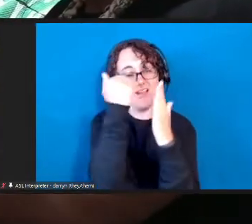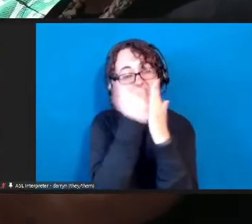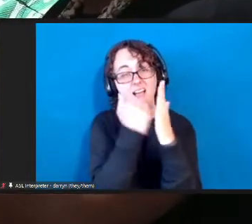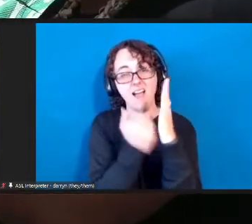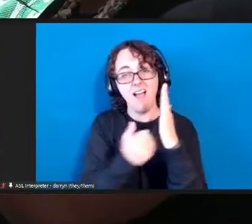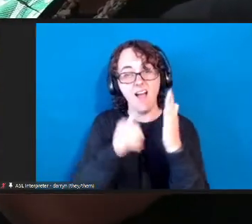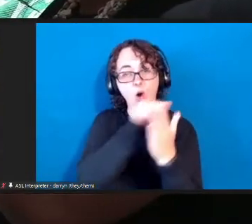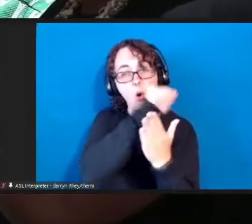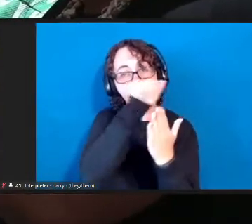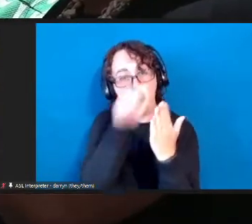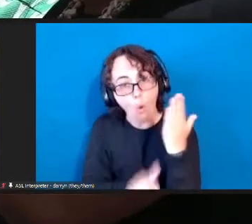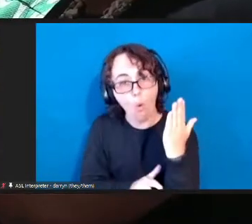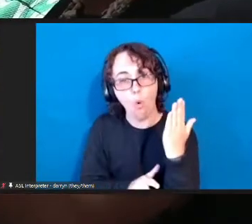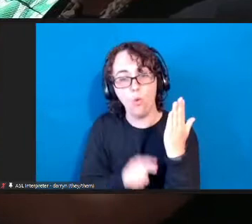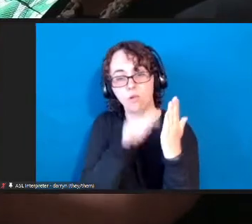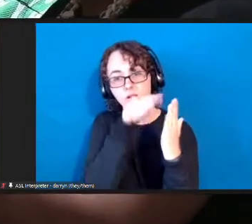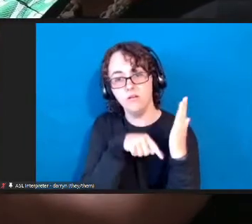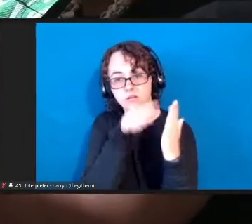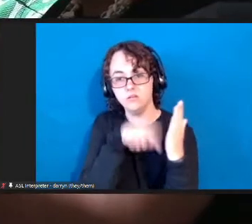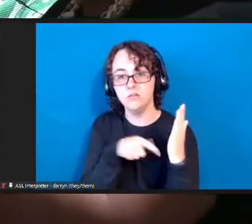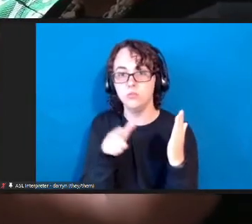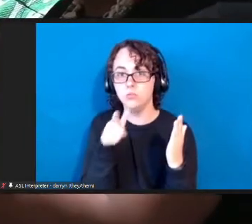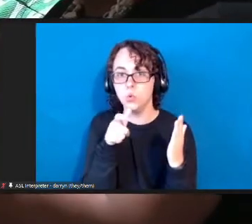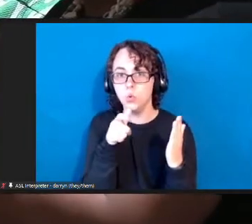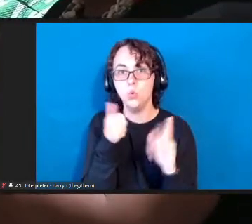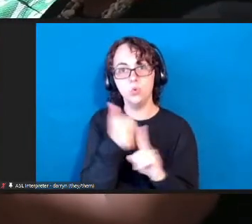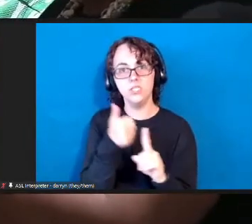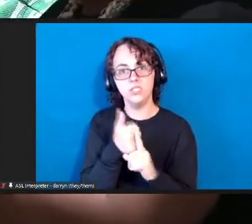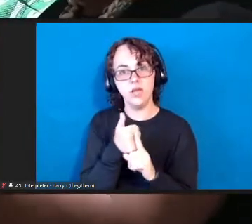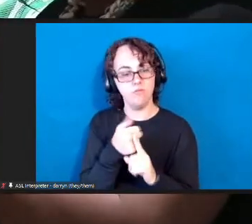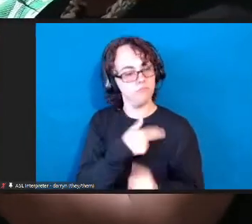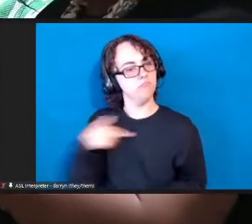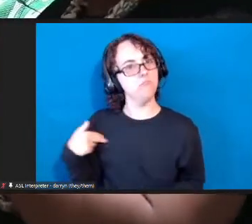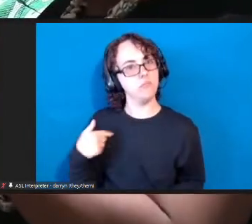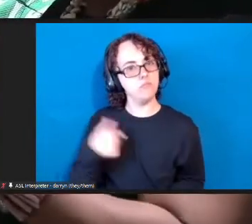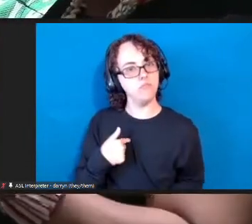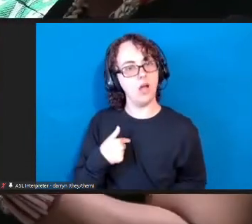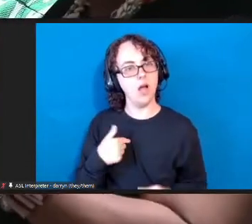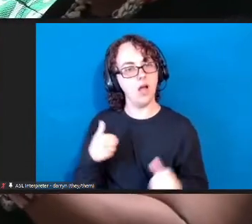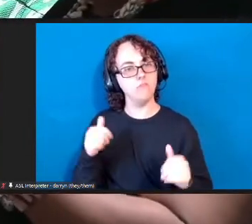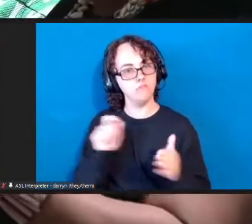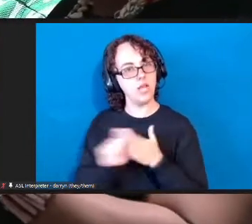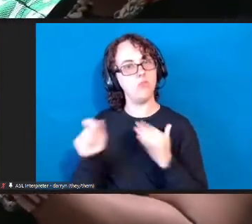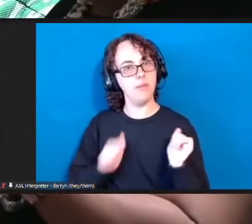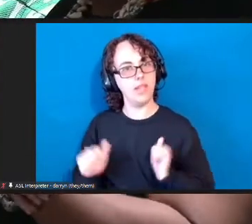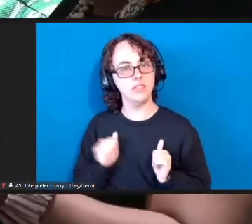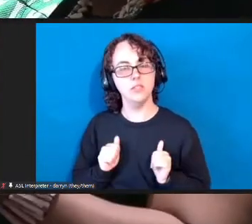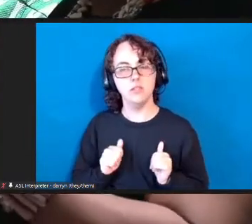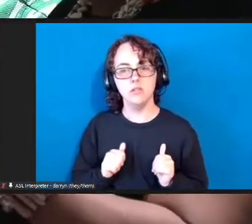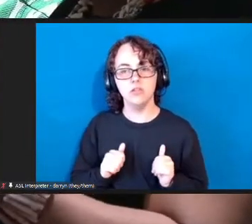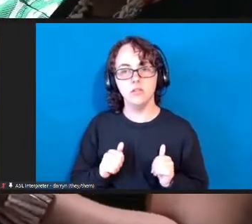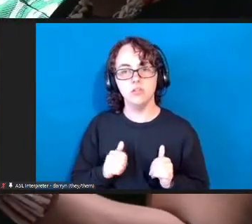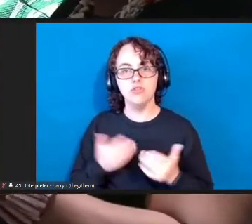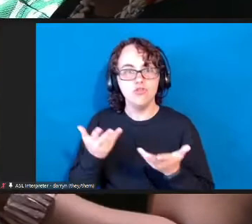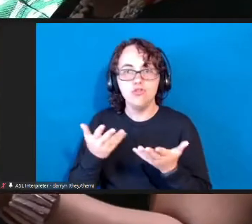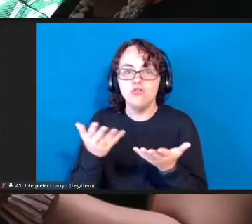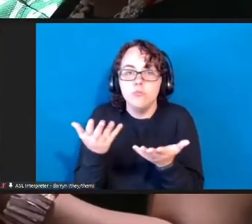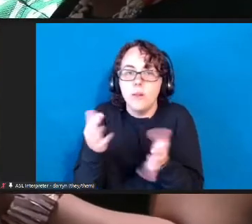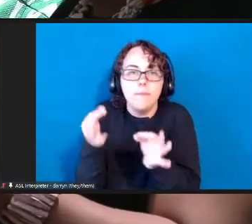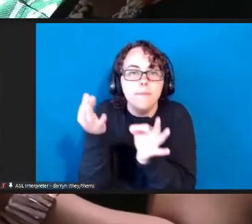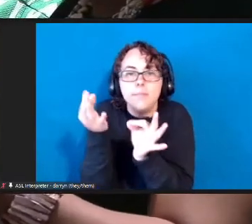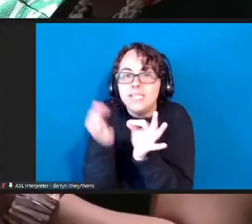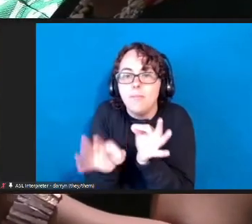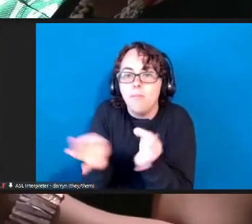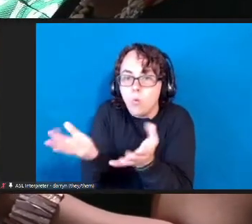they knew was self-identified as a playwright, just for the sheer sake of wanting to get to know